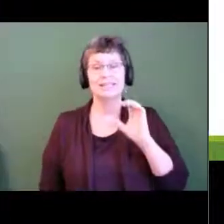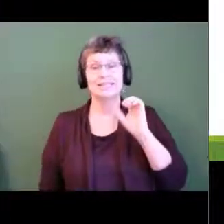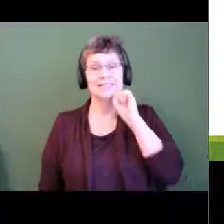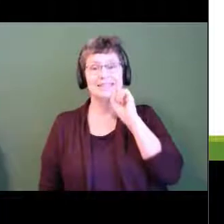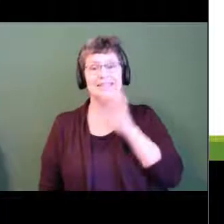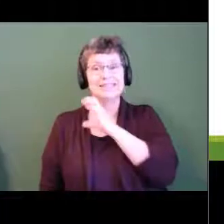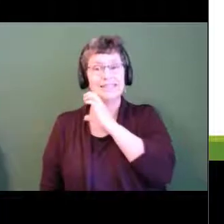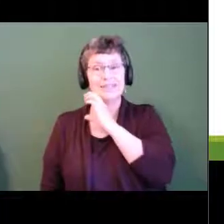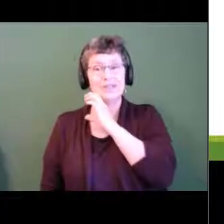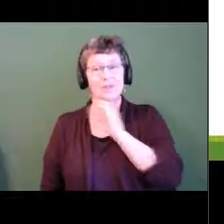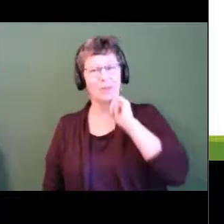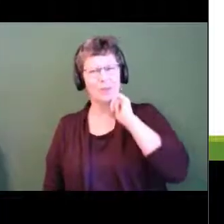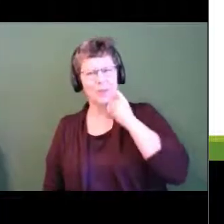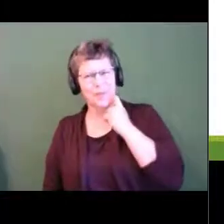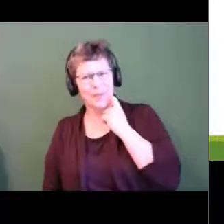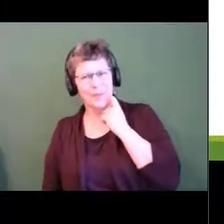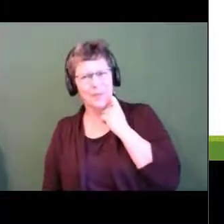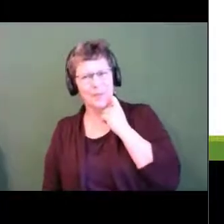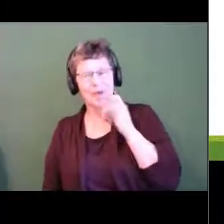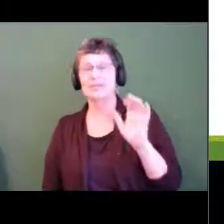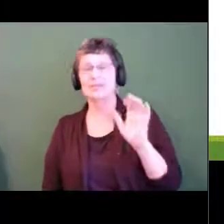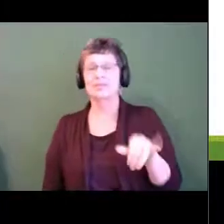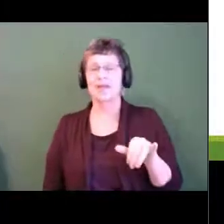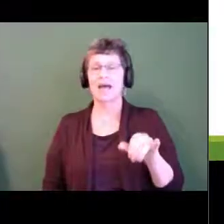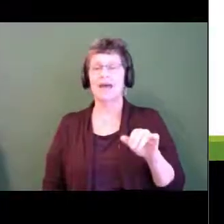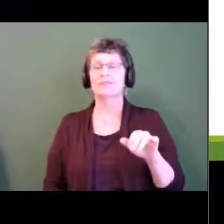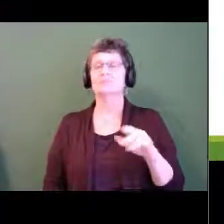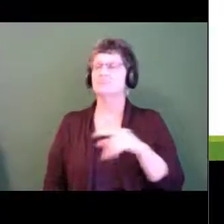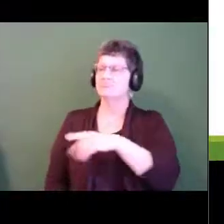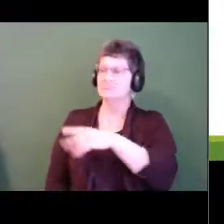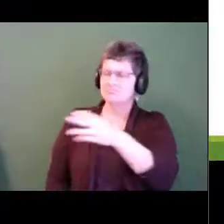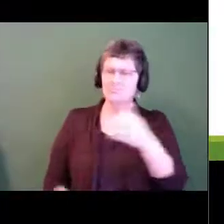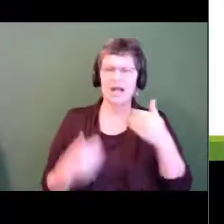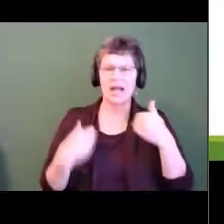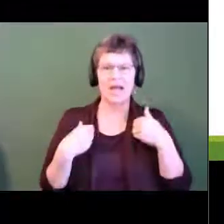reframe seniors for younger people.